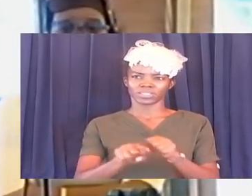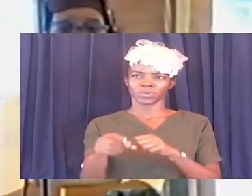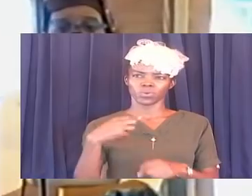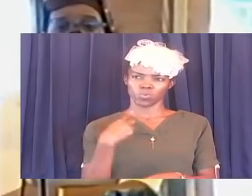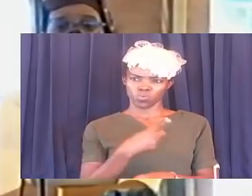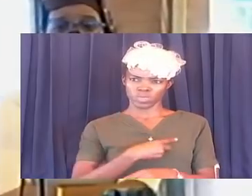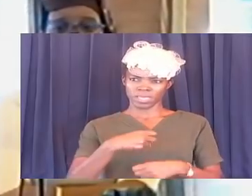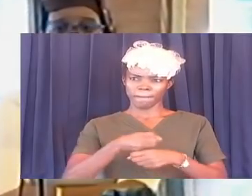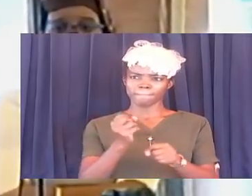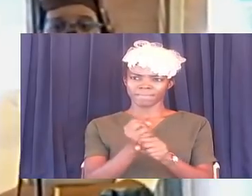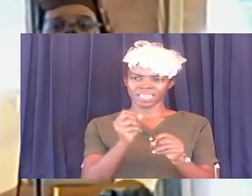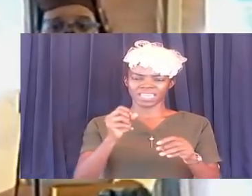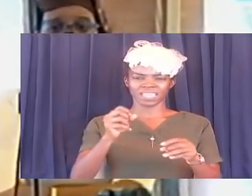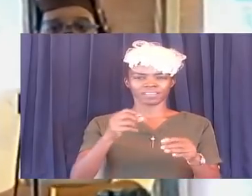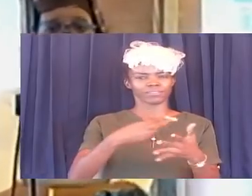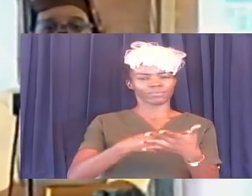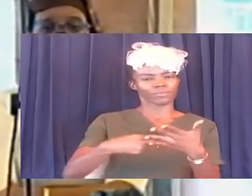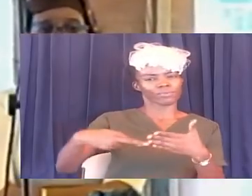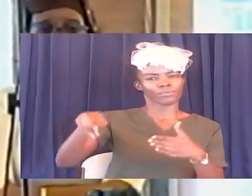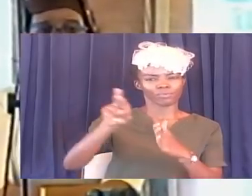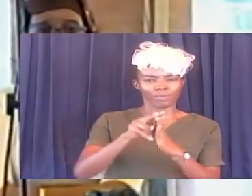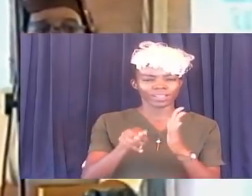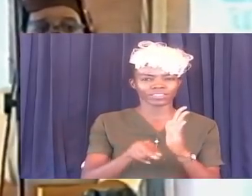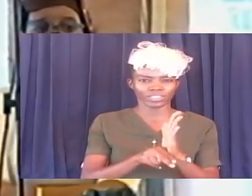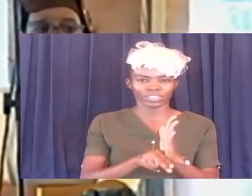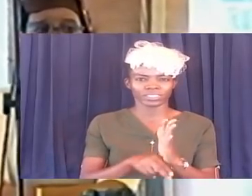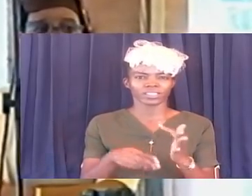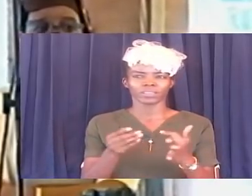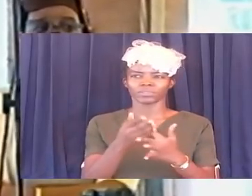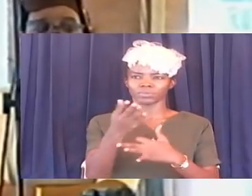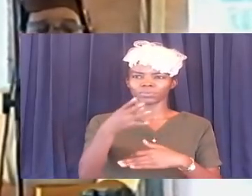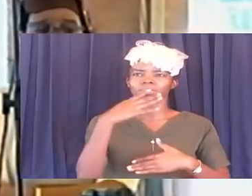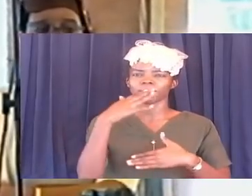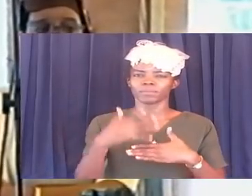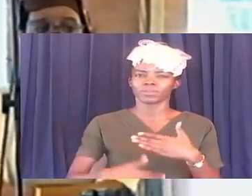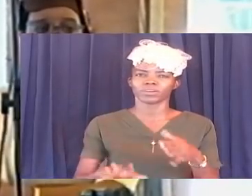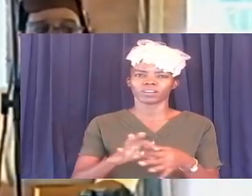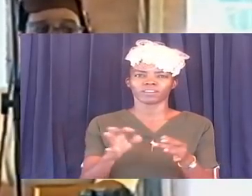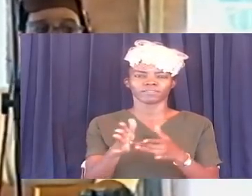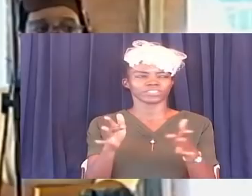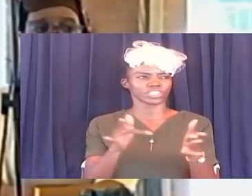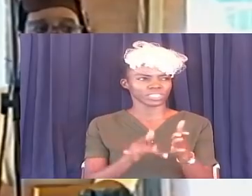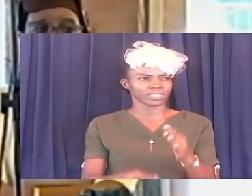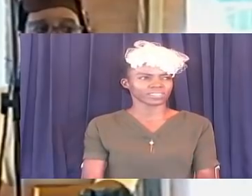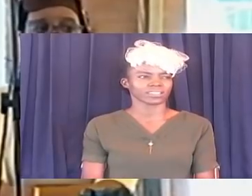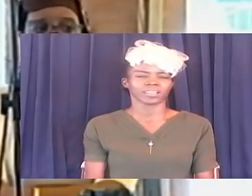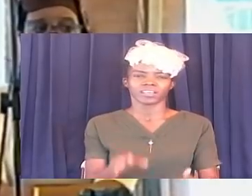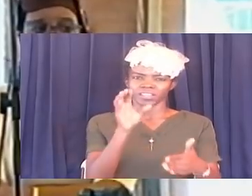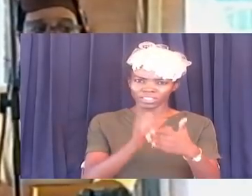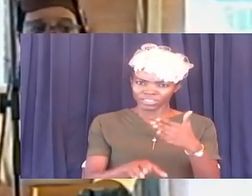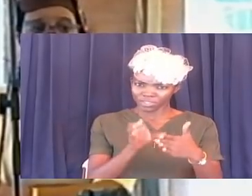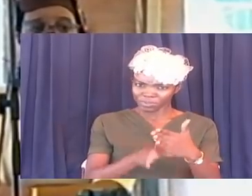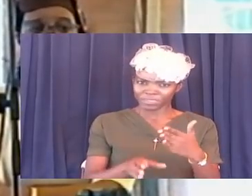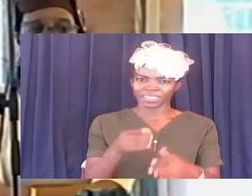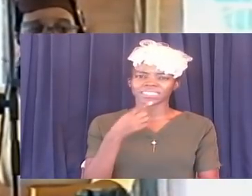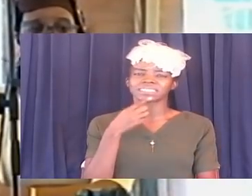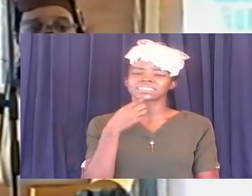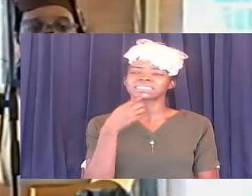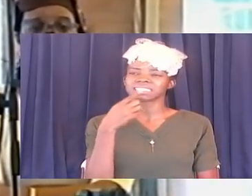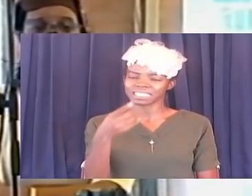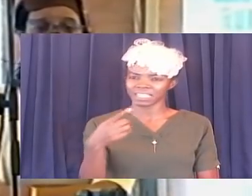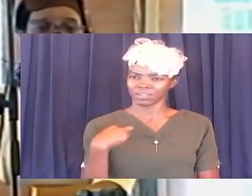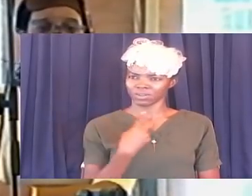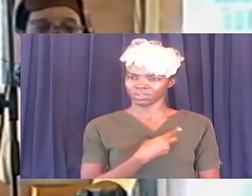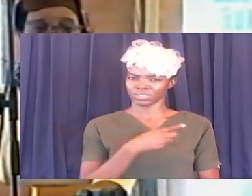Hallelujah. The scripture goes on to tell us what manner of person we are to be. And we're going